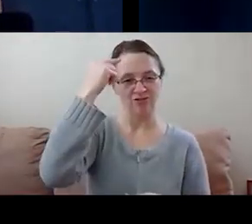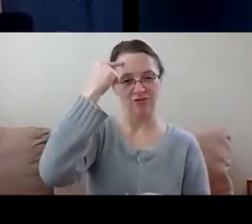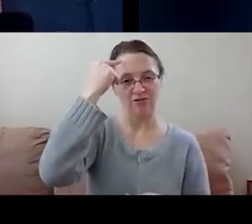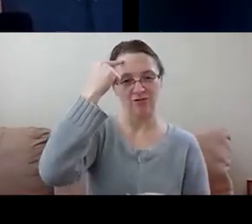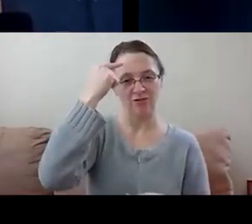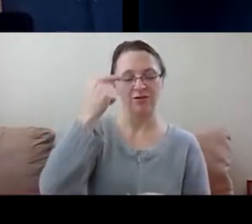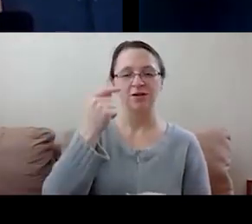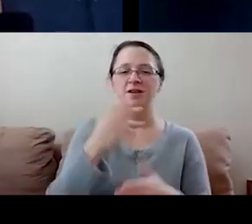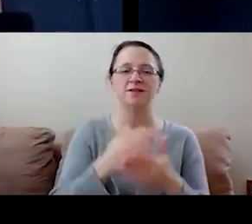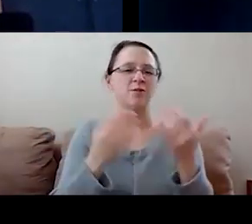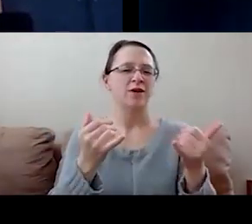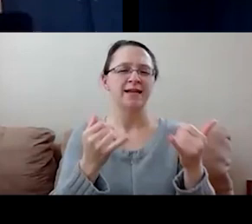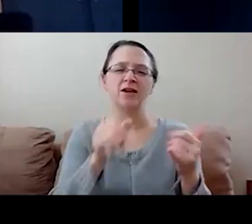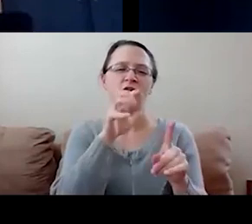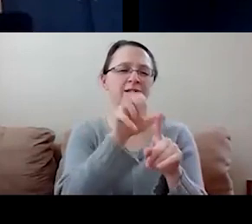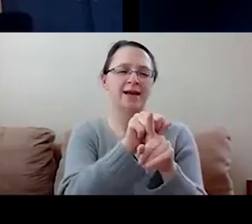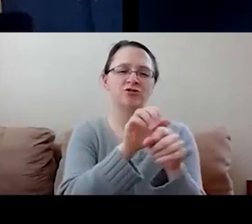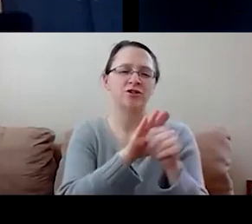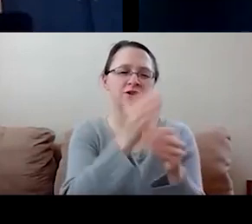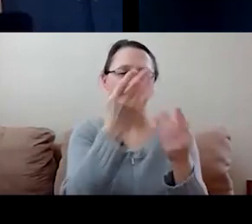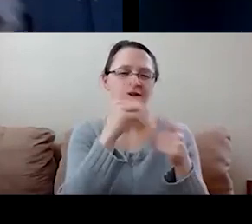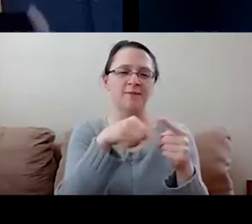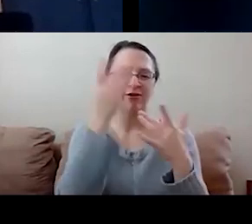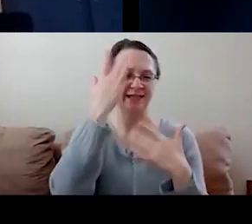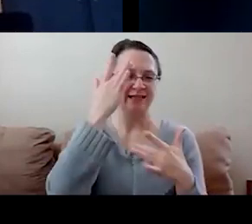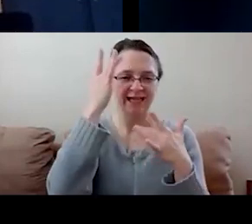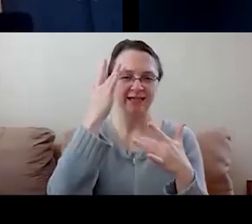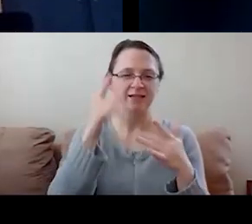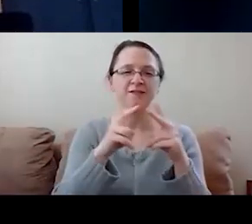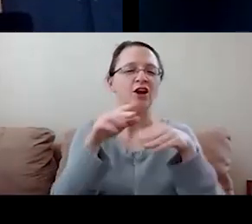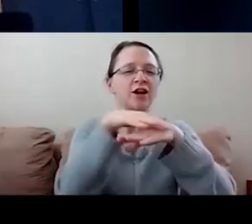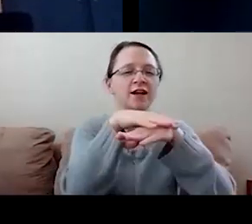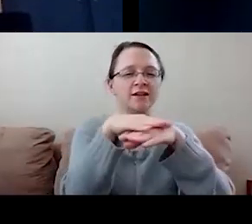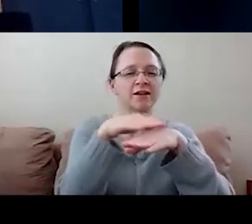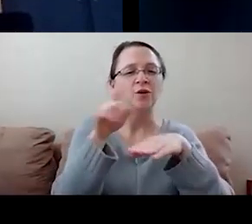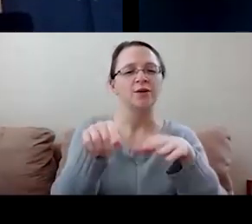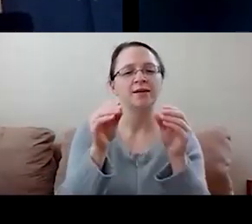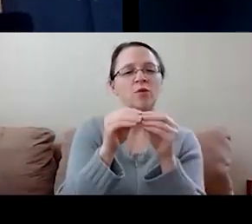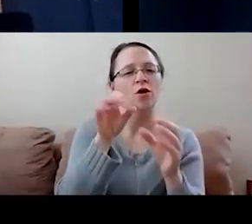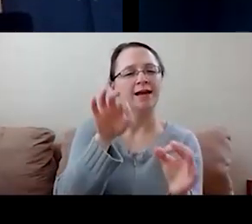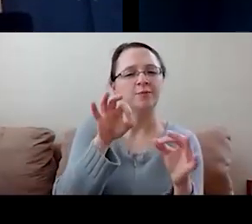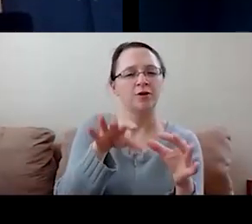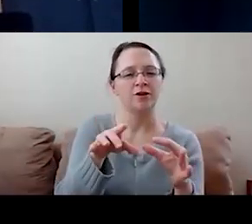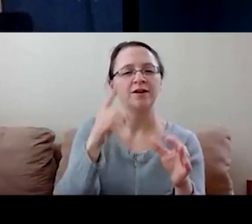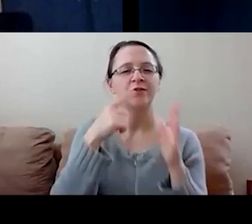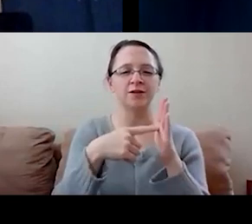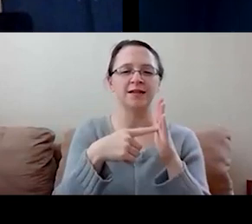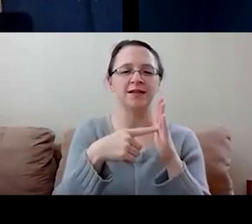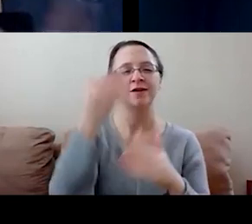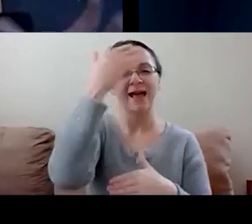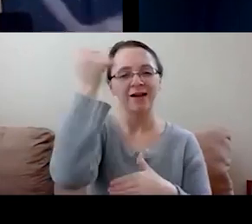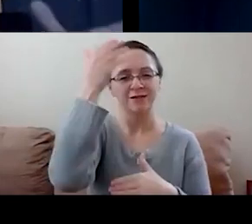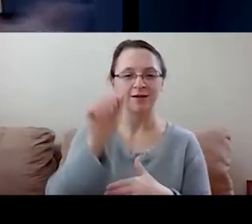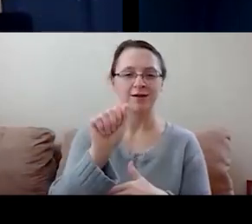endpoints don't capture enough about the disease, and we know that we need more endpoints like for diseases like, for example, like Alzheimer's.